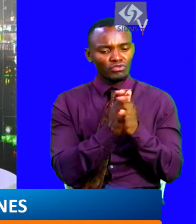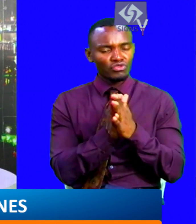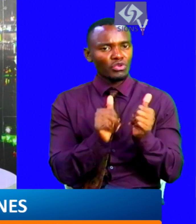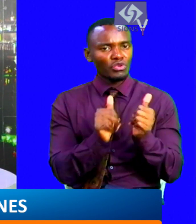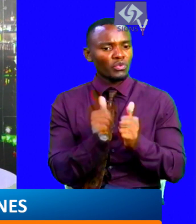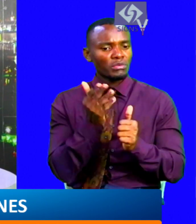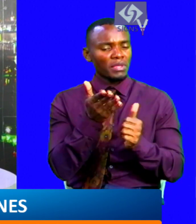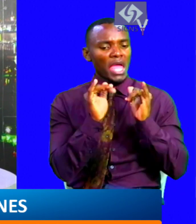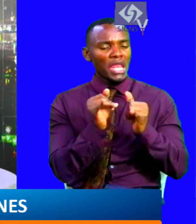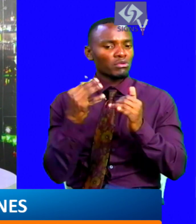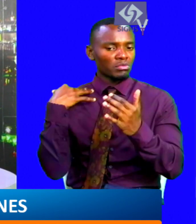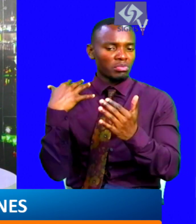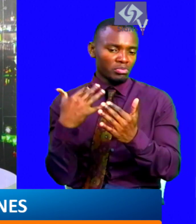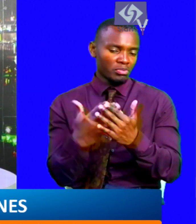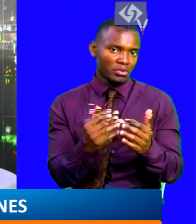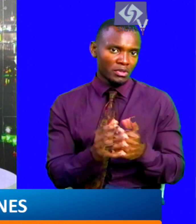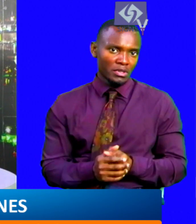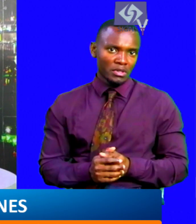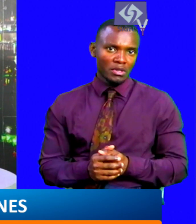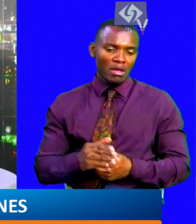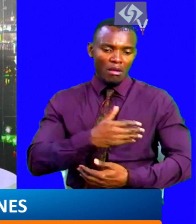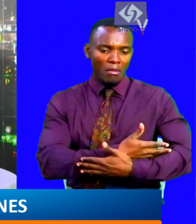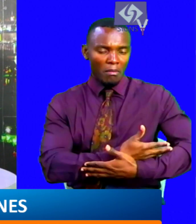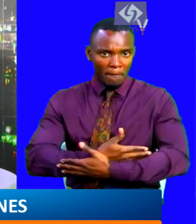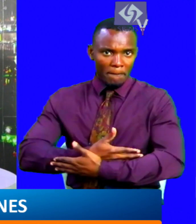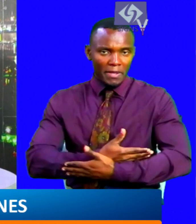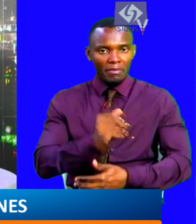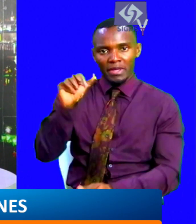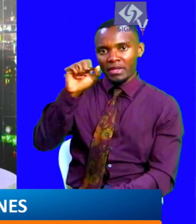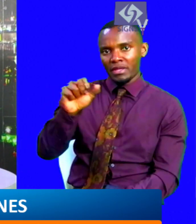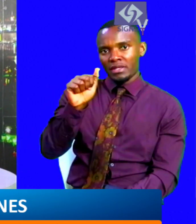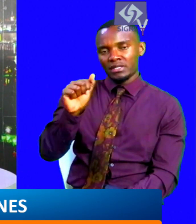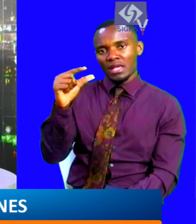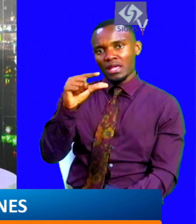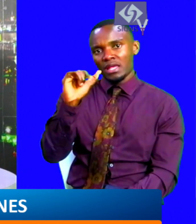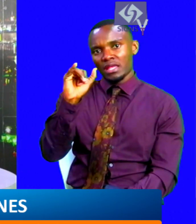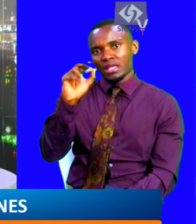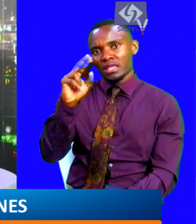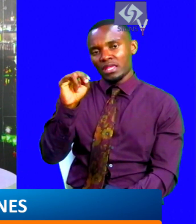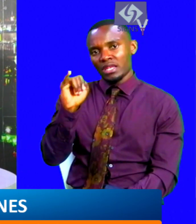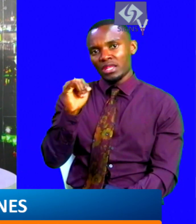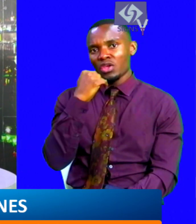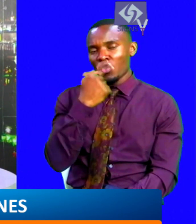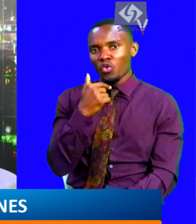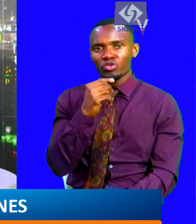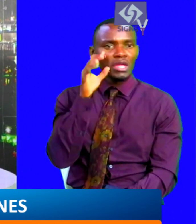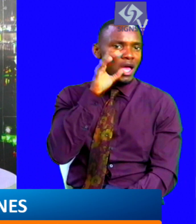zaidi ya 10. Kwangu kama wakili naona kwamba tunapoteza mwelekeo.